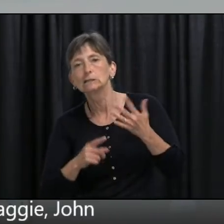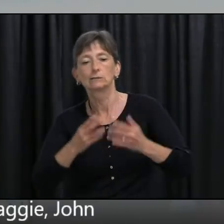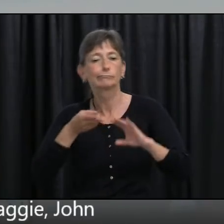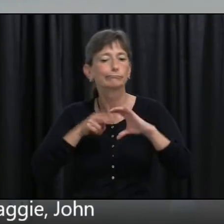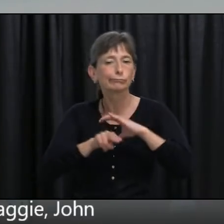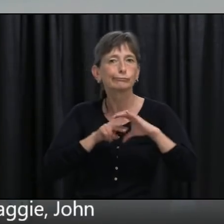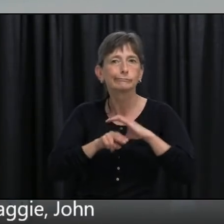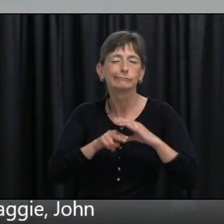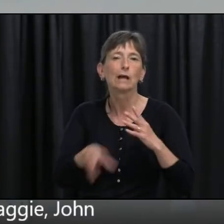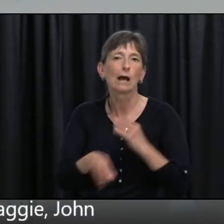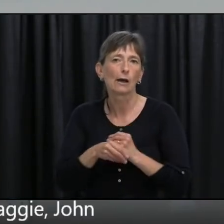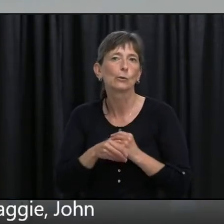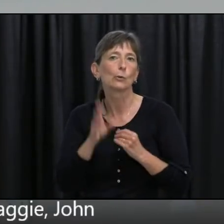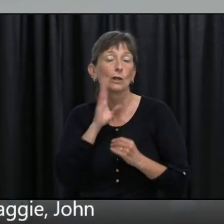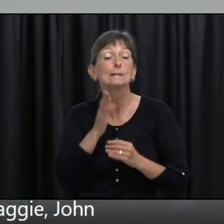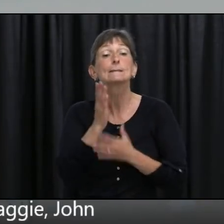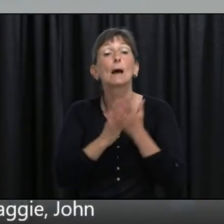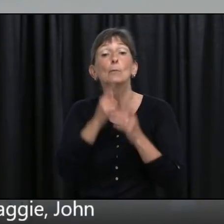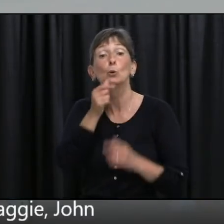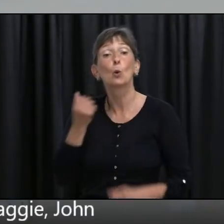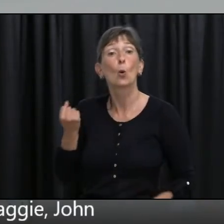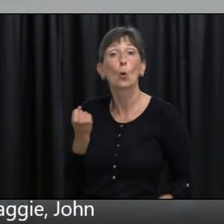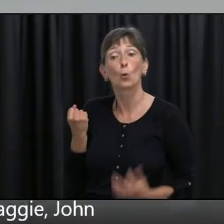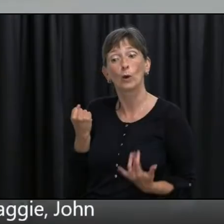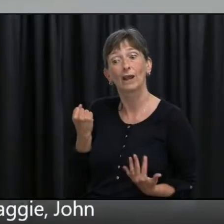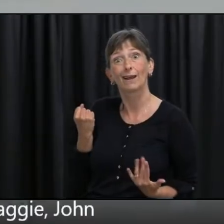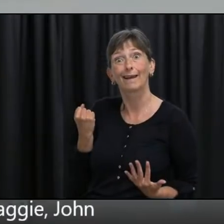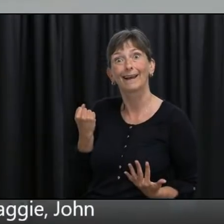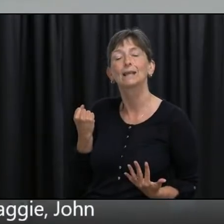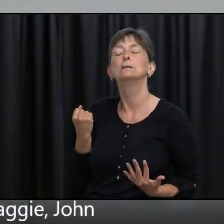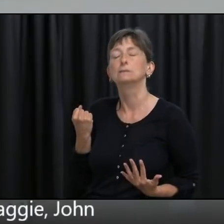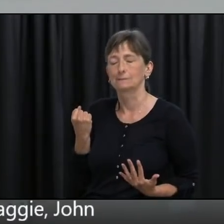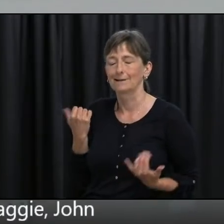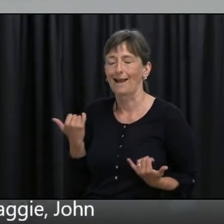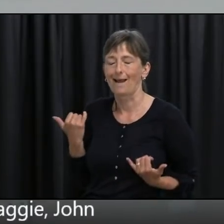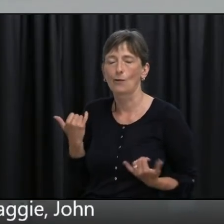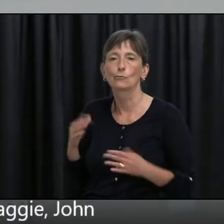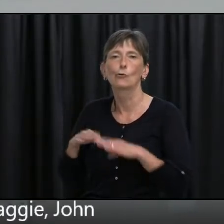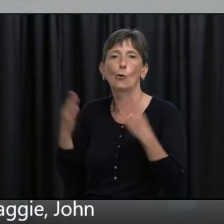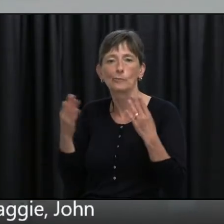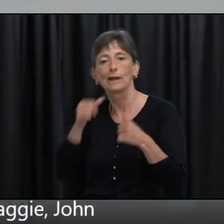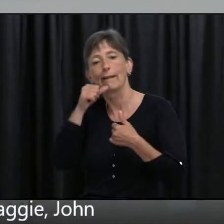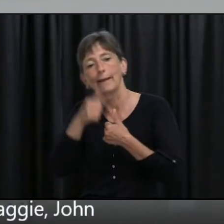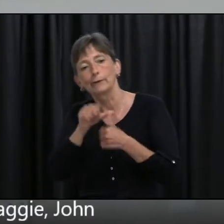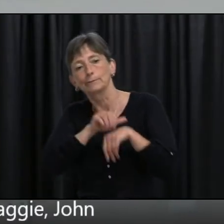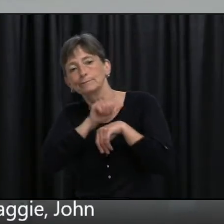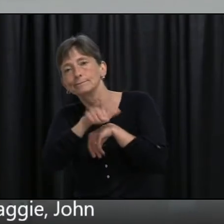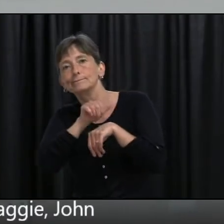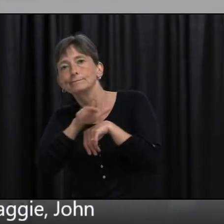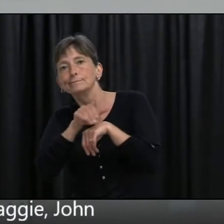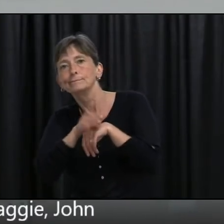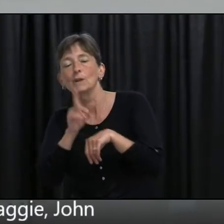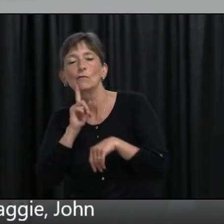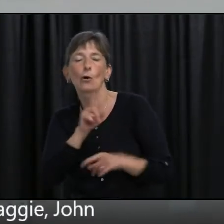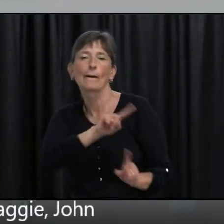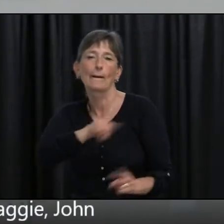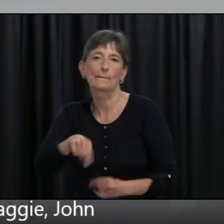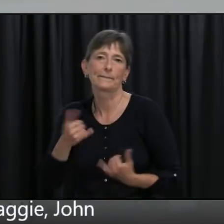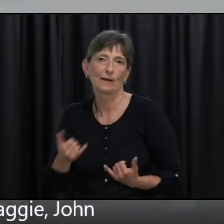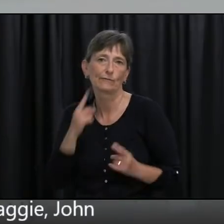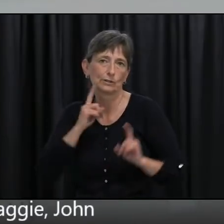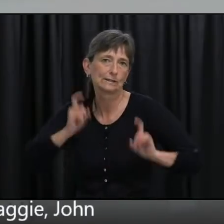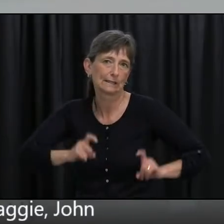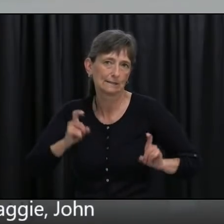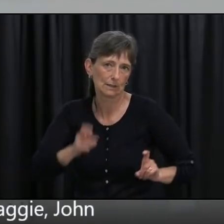had that put on hold over the course of COVID-19 will be receiving communications about that